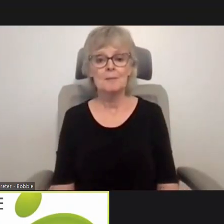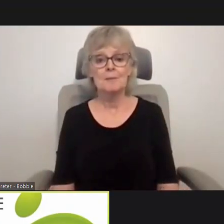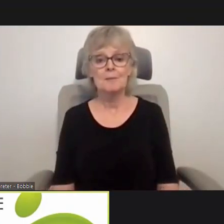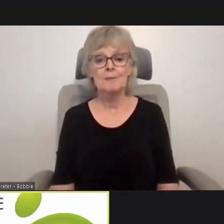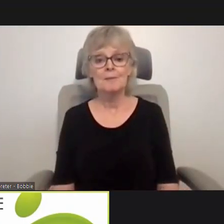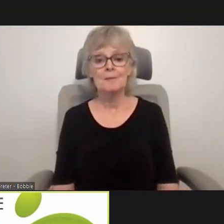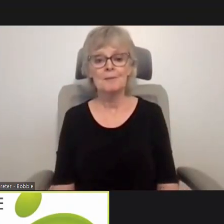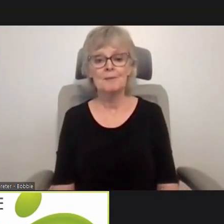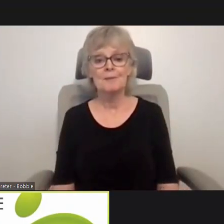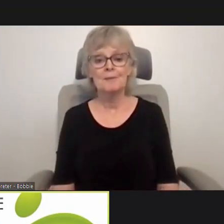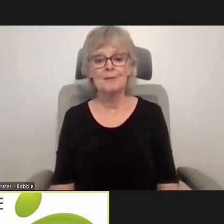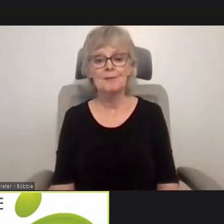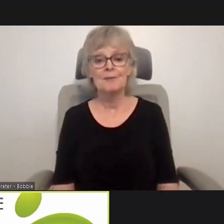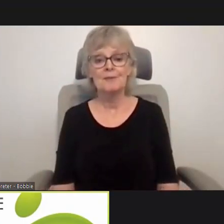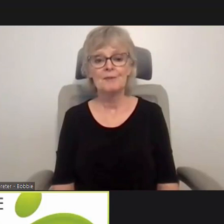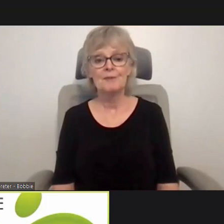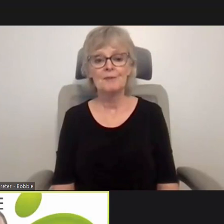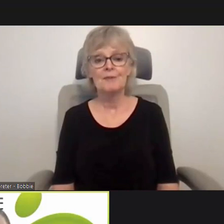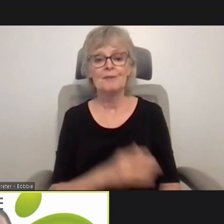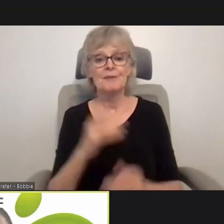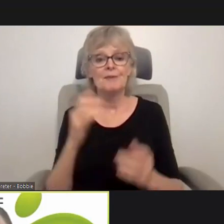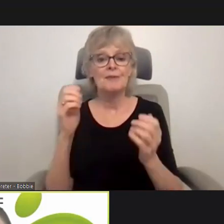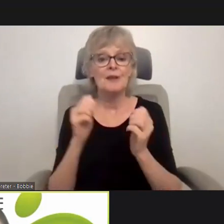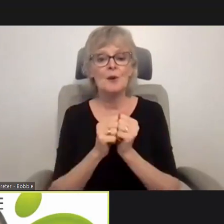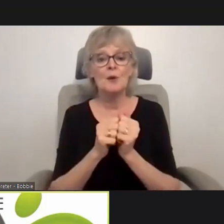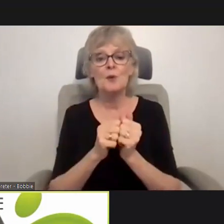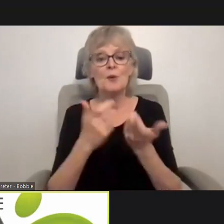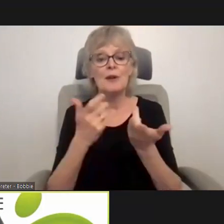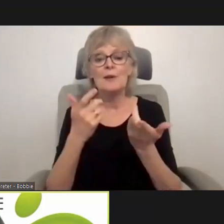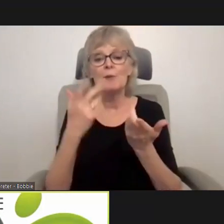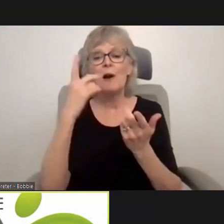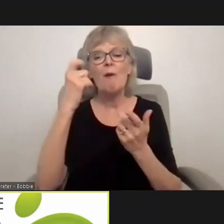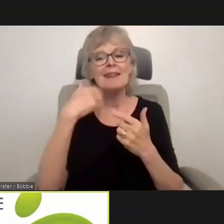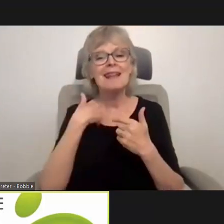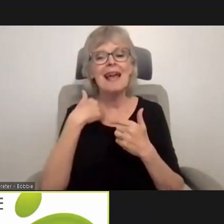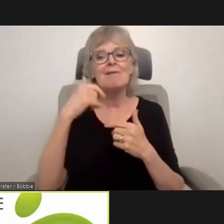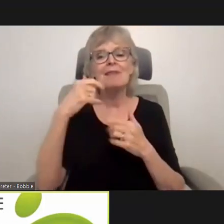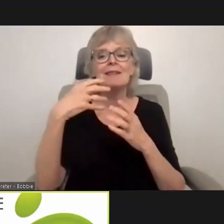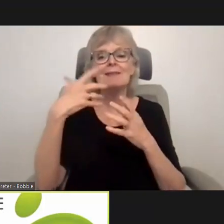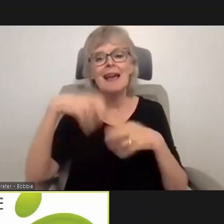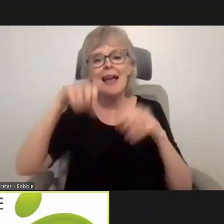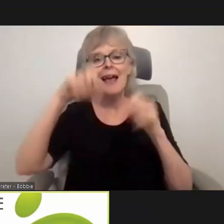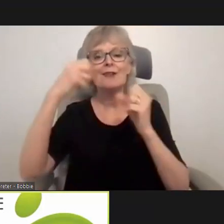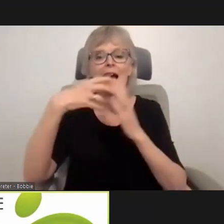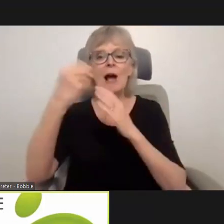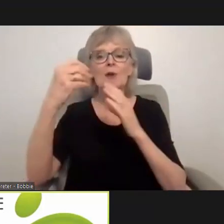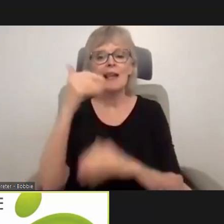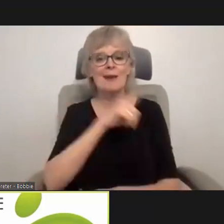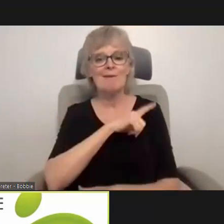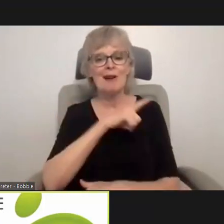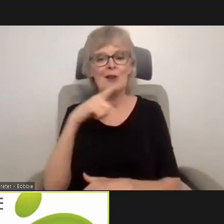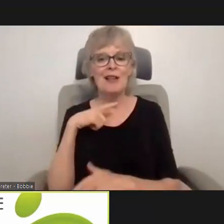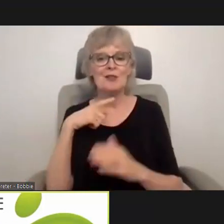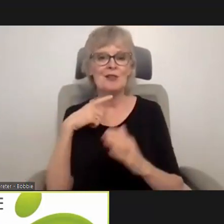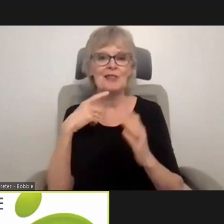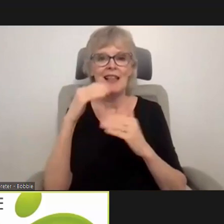outside, right in front of our legislative hall, with educational opportunities and all kinds of things.